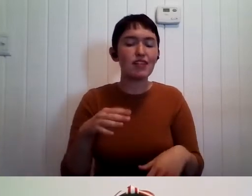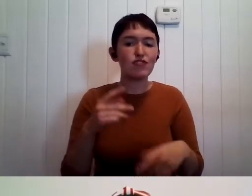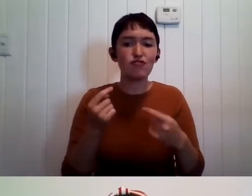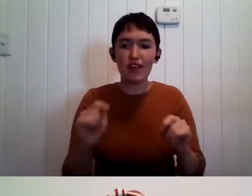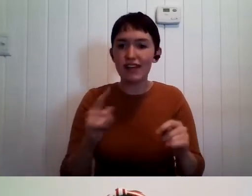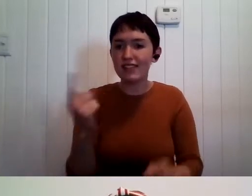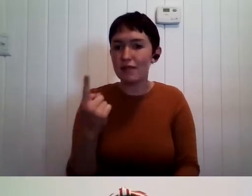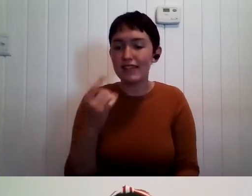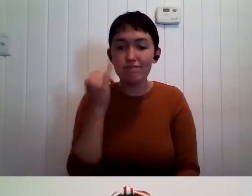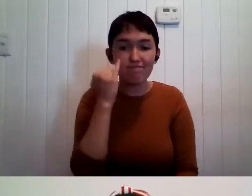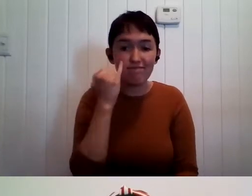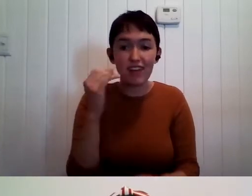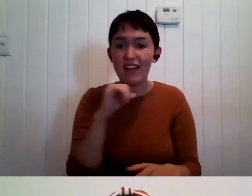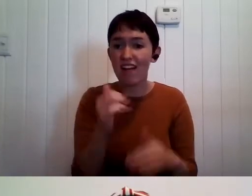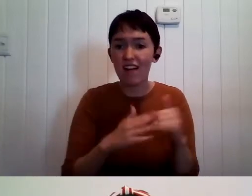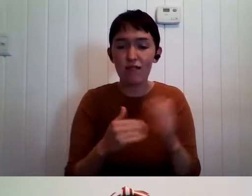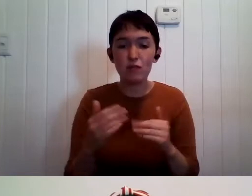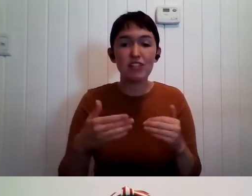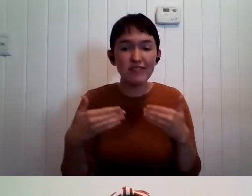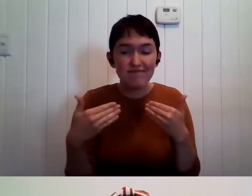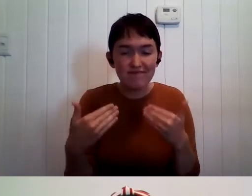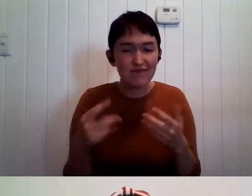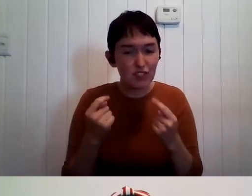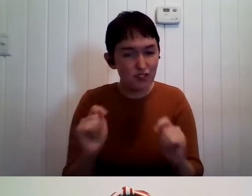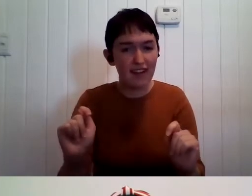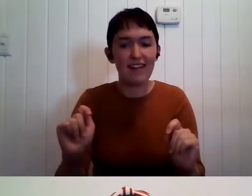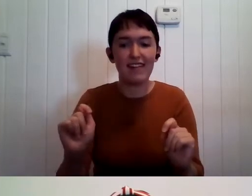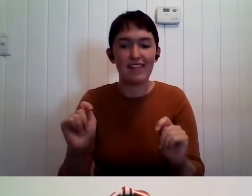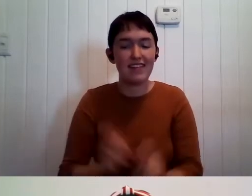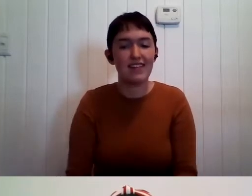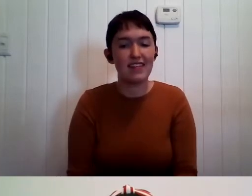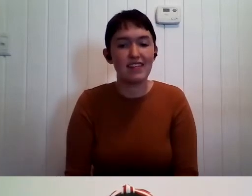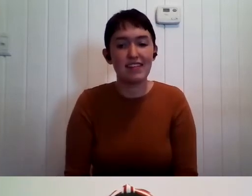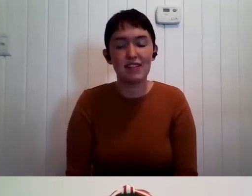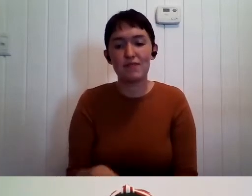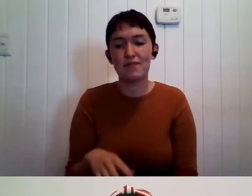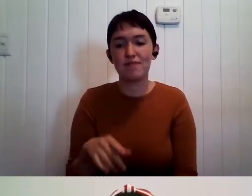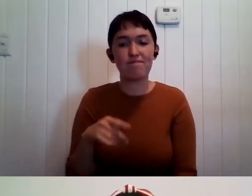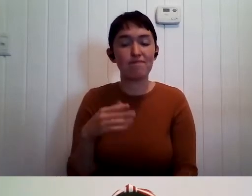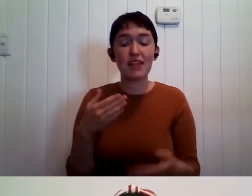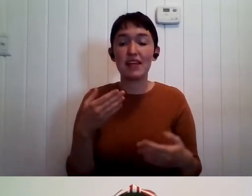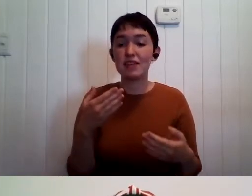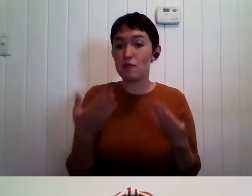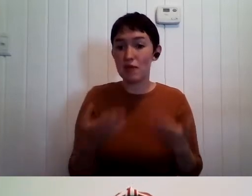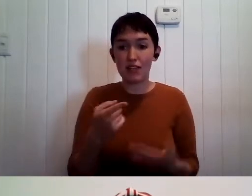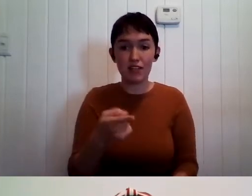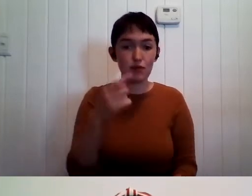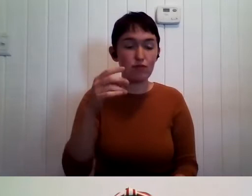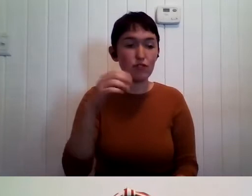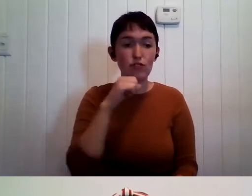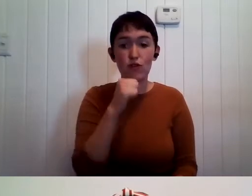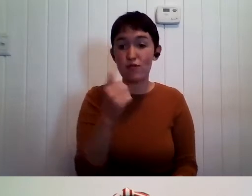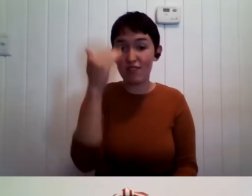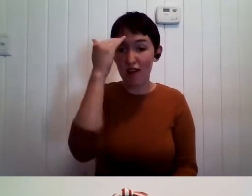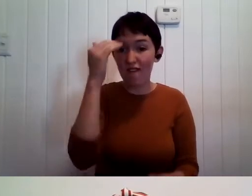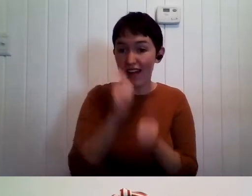know something. There's so much that I don't know, and you have to just be okay with, you know what, I don't know everything. I'm going to call